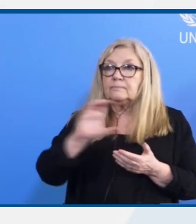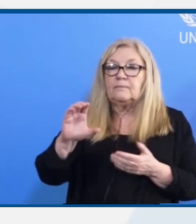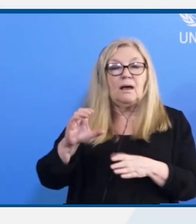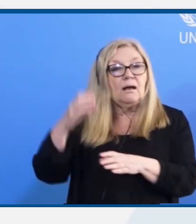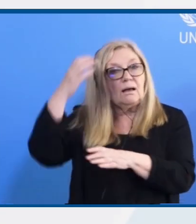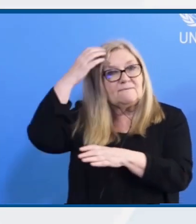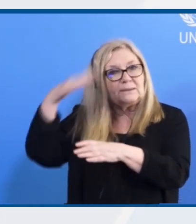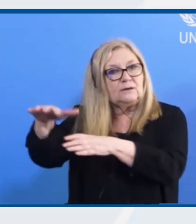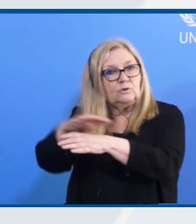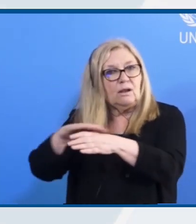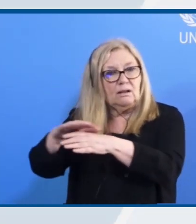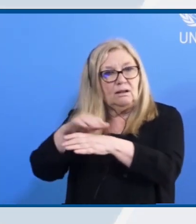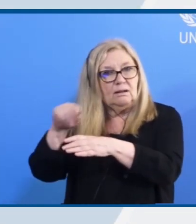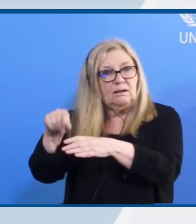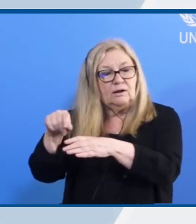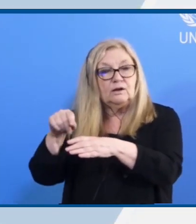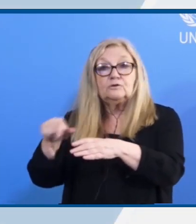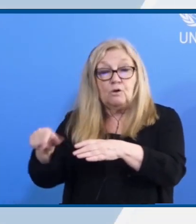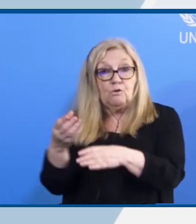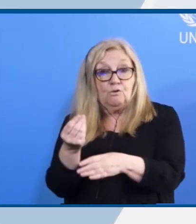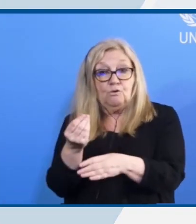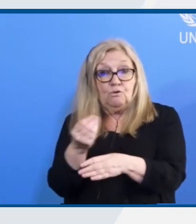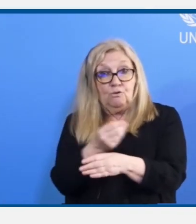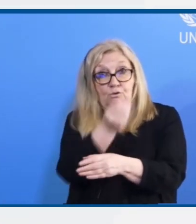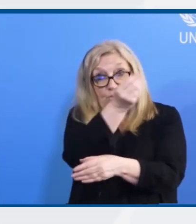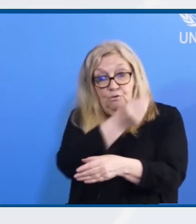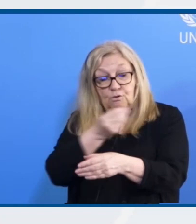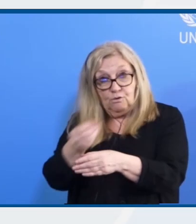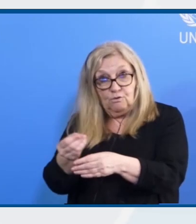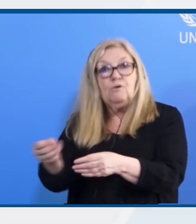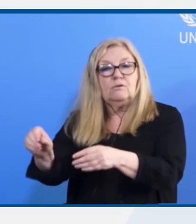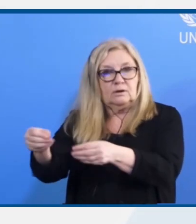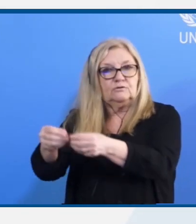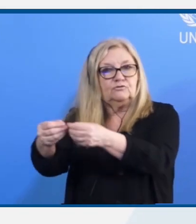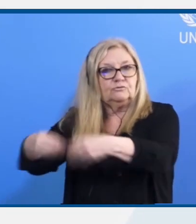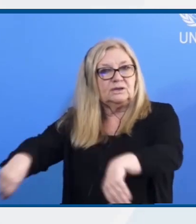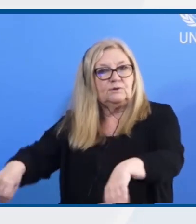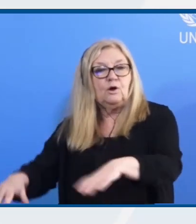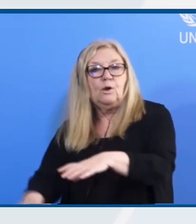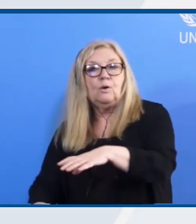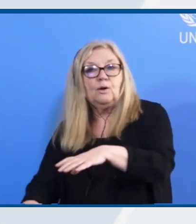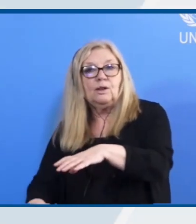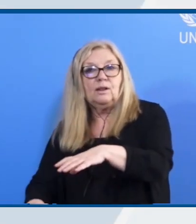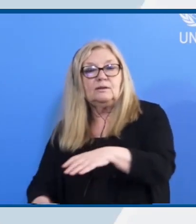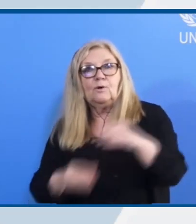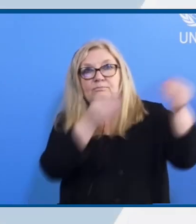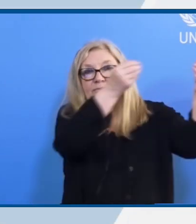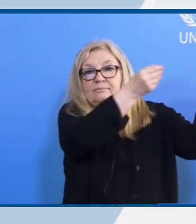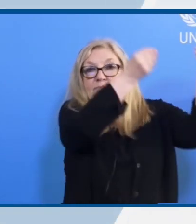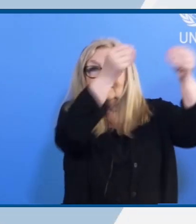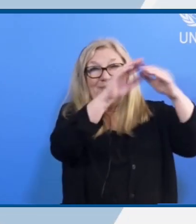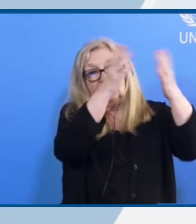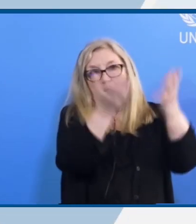those systems of intergovernmental fiscal transfers, which transfer funds to local governments on the basis